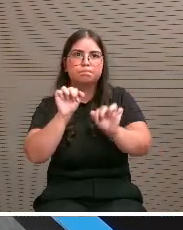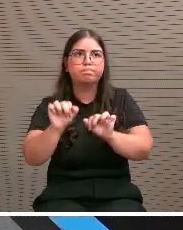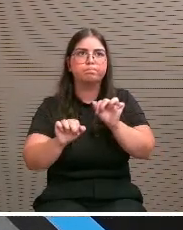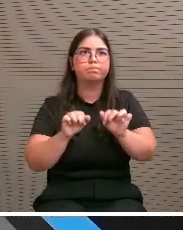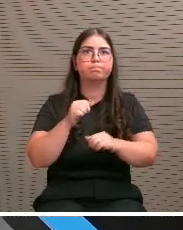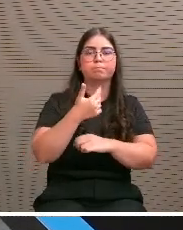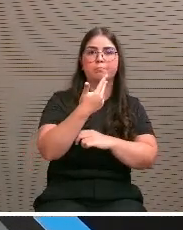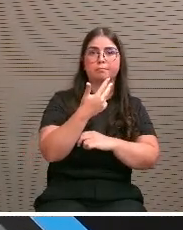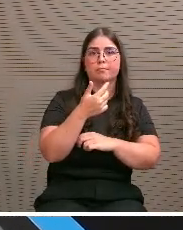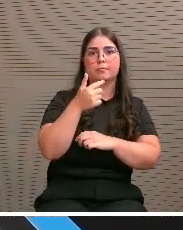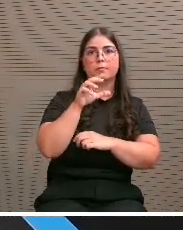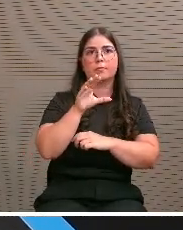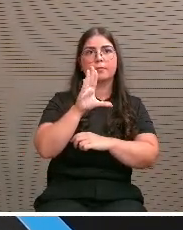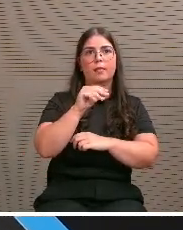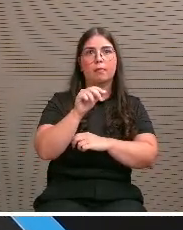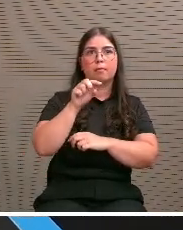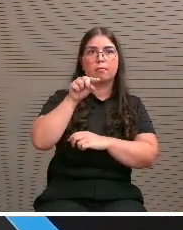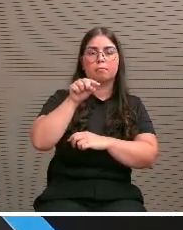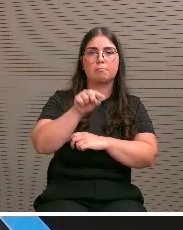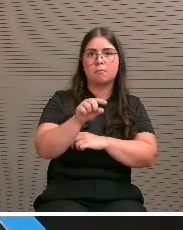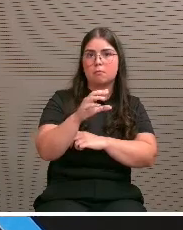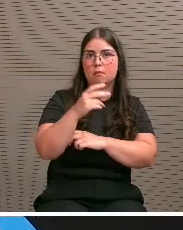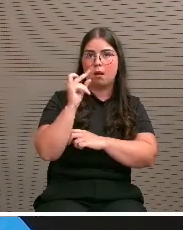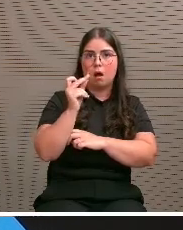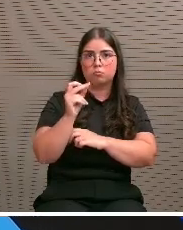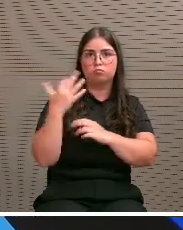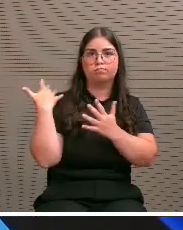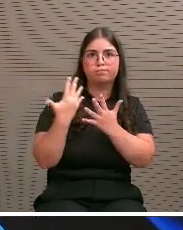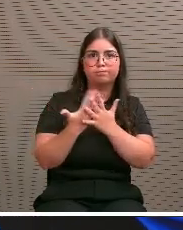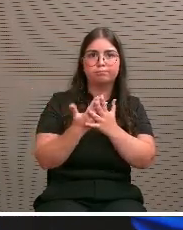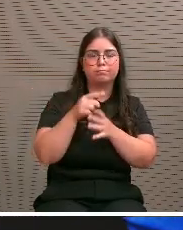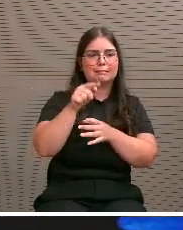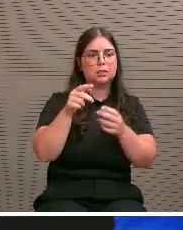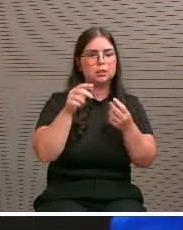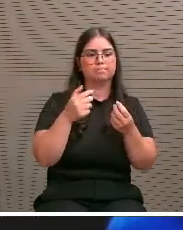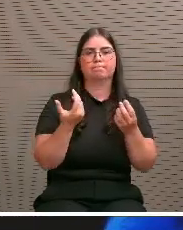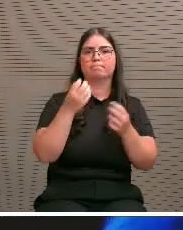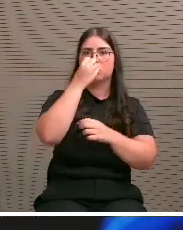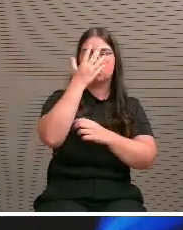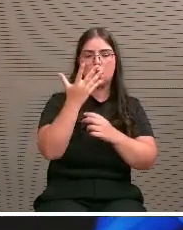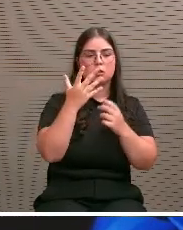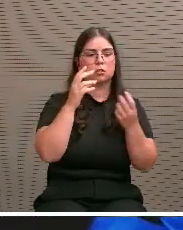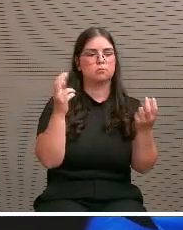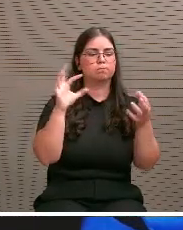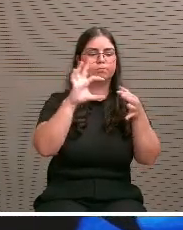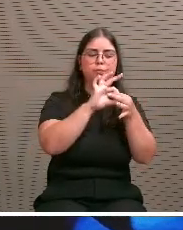crosses. Do we know what is in the cross? Most of the time we don't. We have no idea what is there.